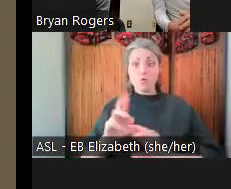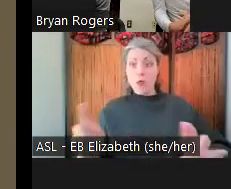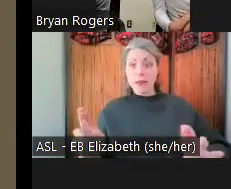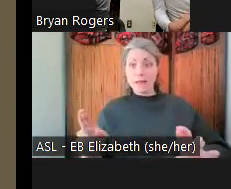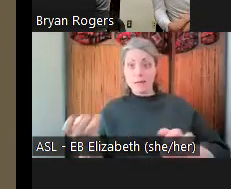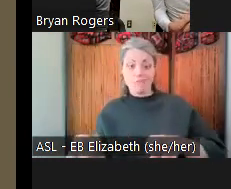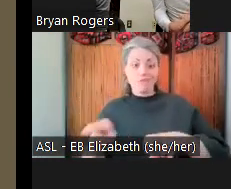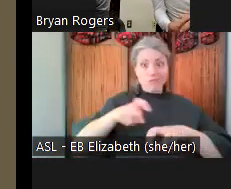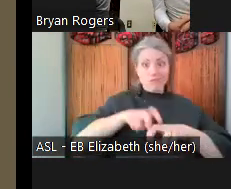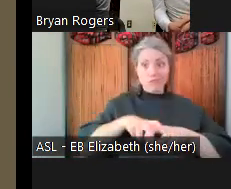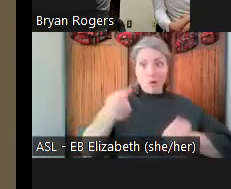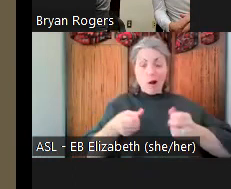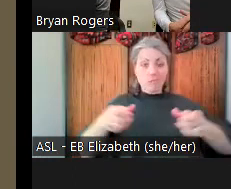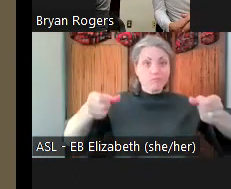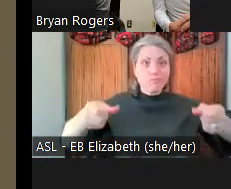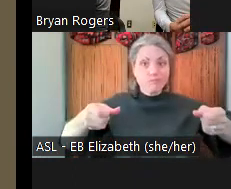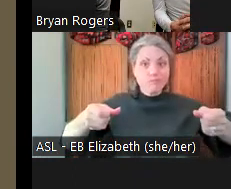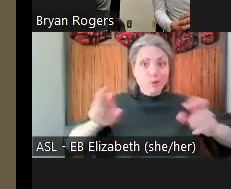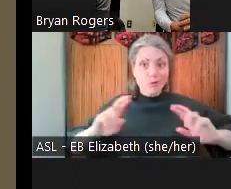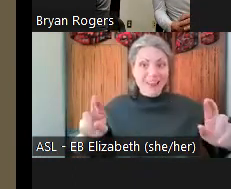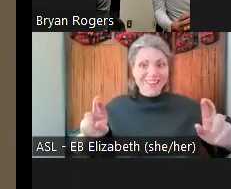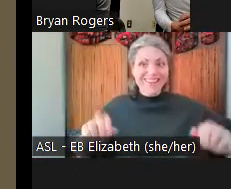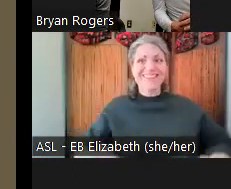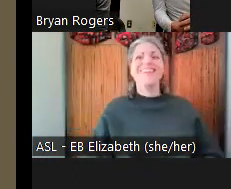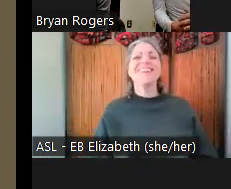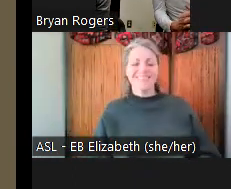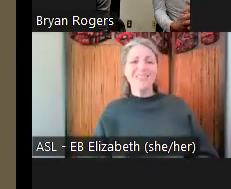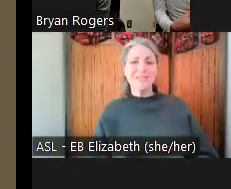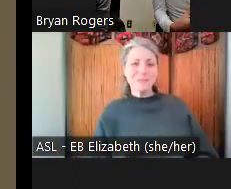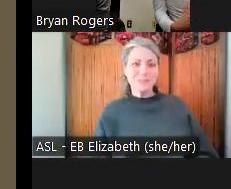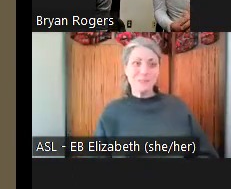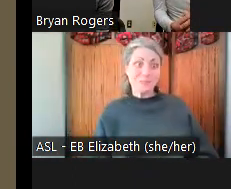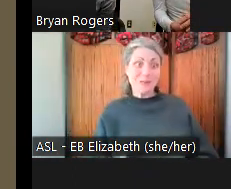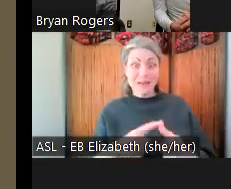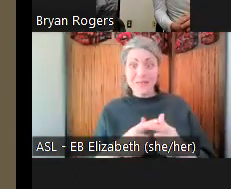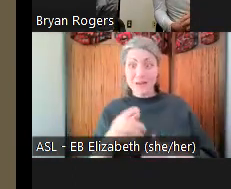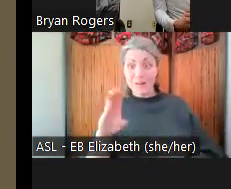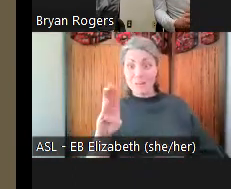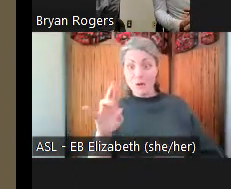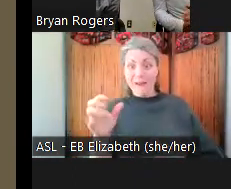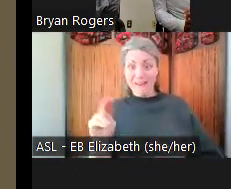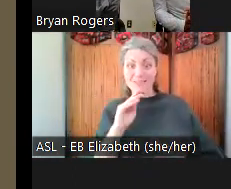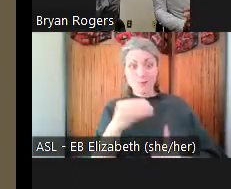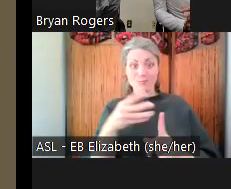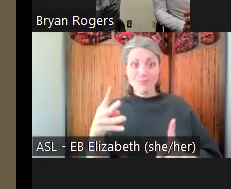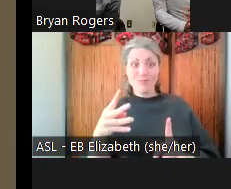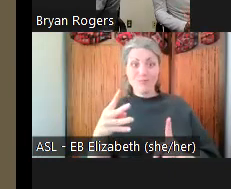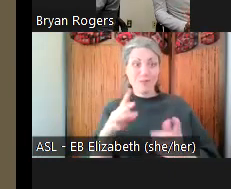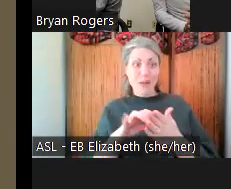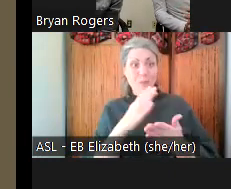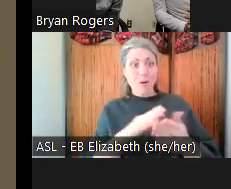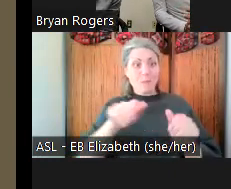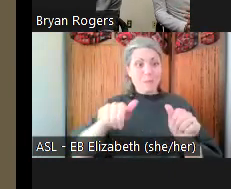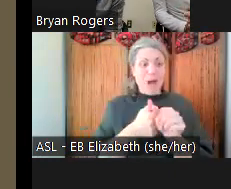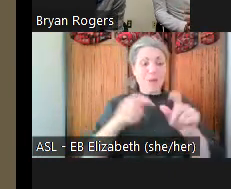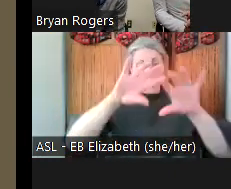training. And that's when I guess I'll have Brian take back over again behind the wheel. Yes.